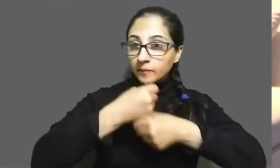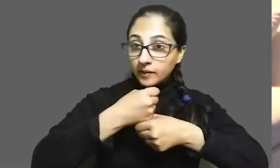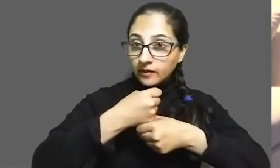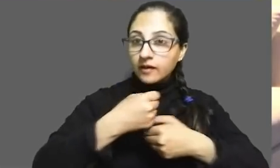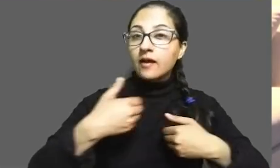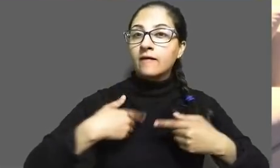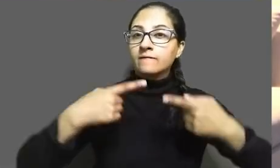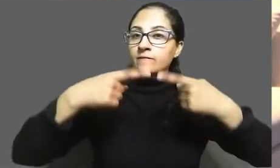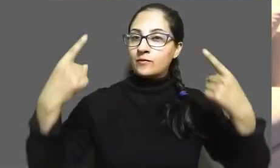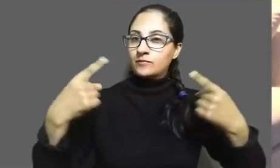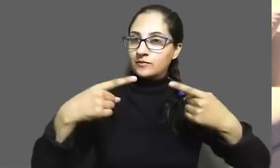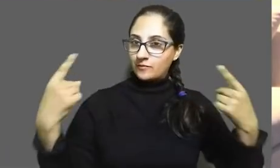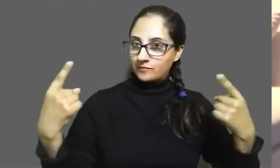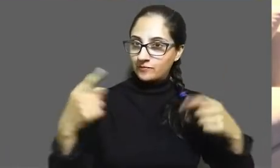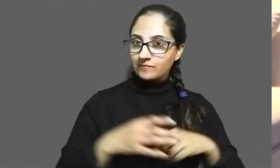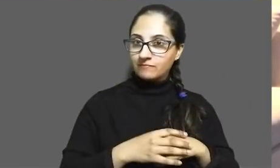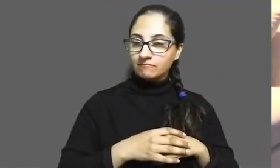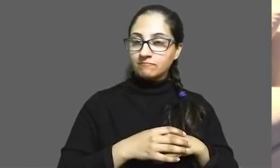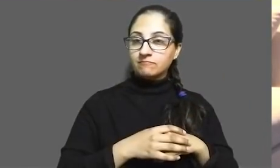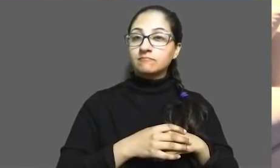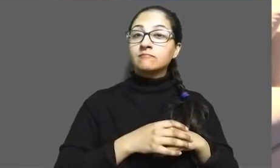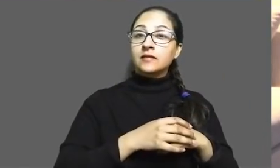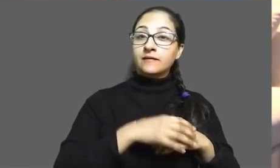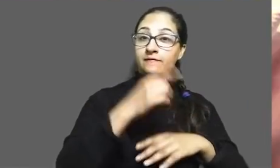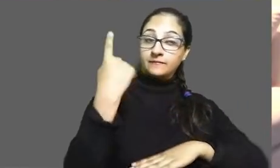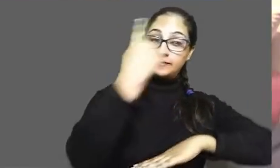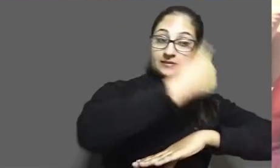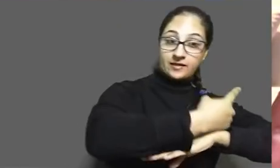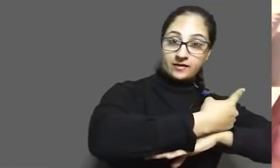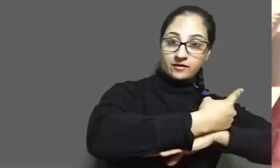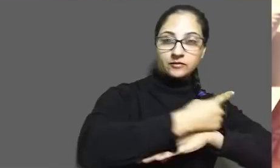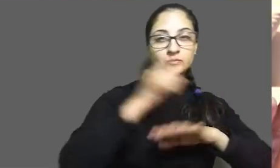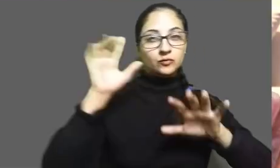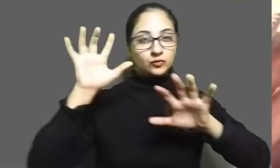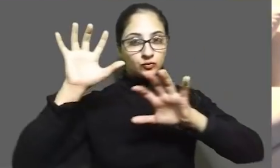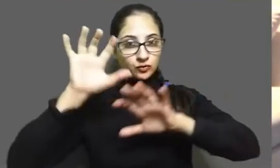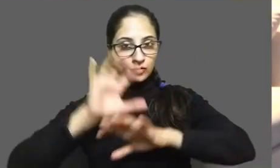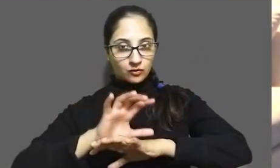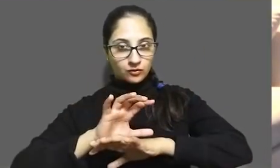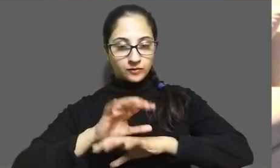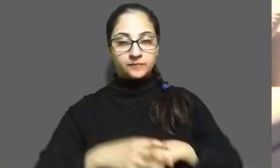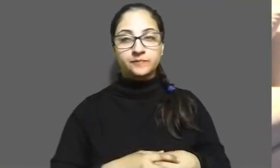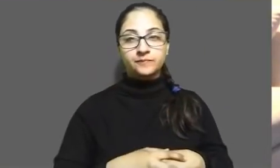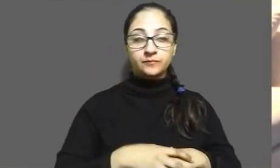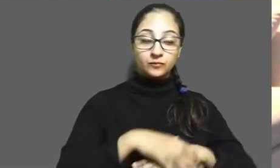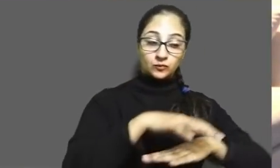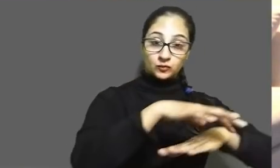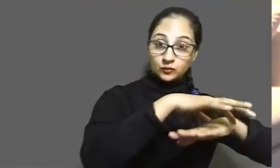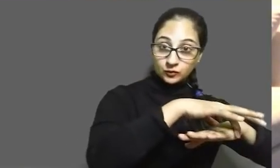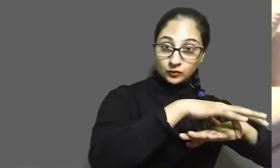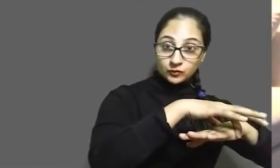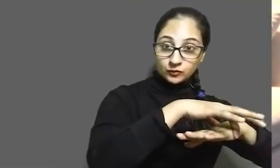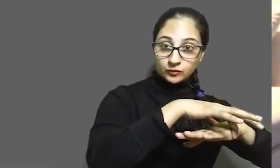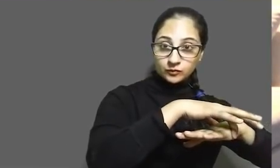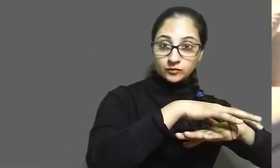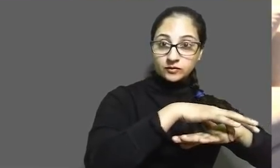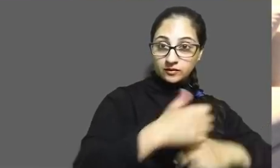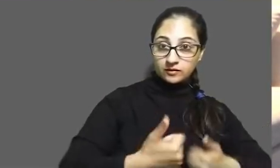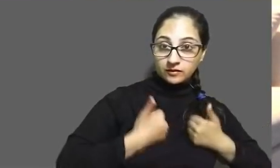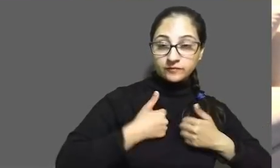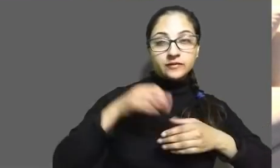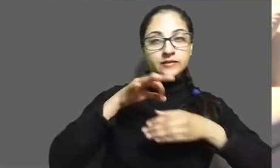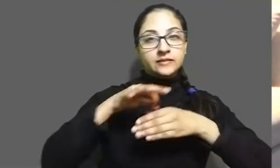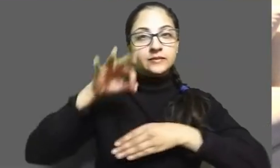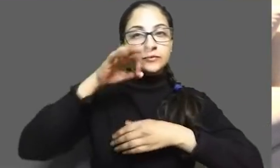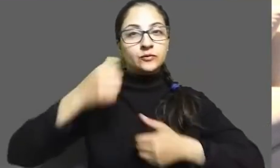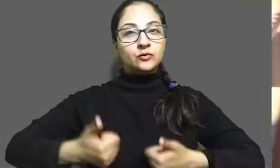The Holy Quran repeatedly declares that all things in this world have been made in paired opposites.